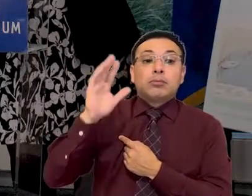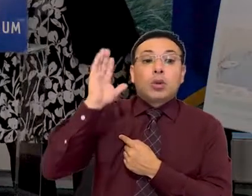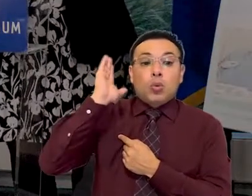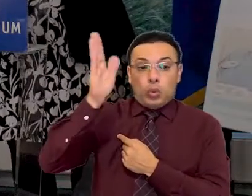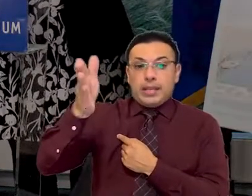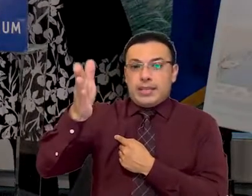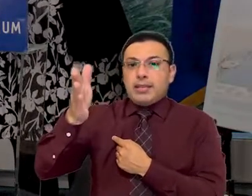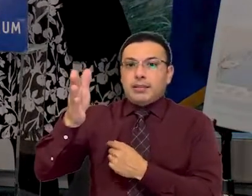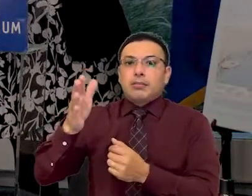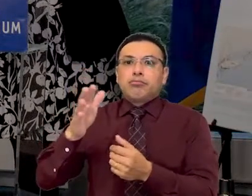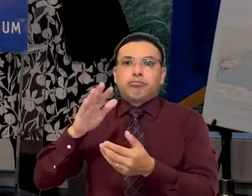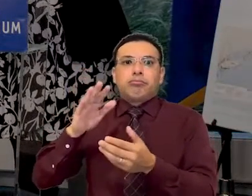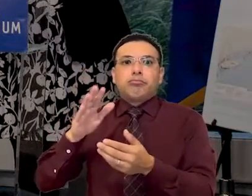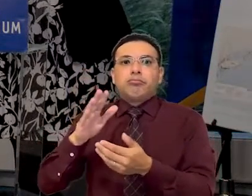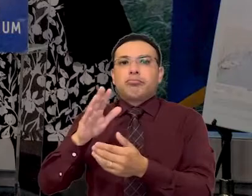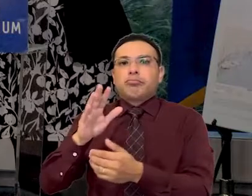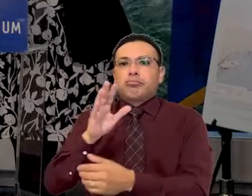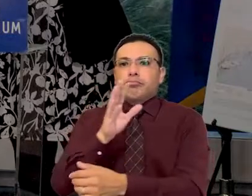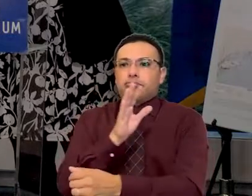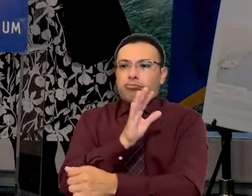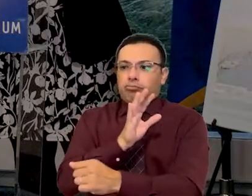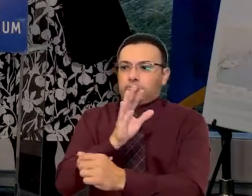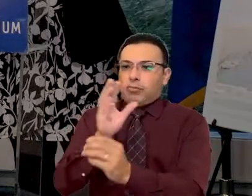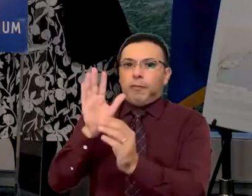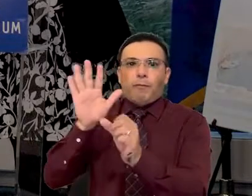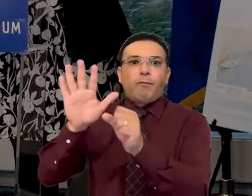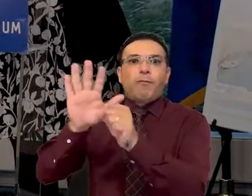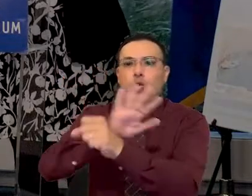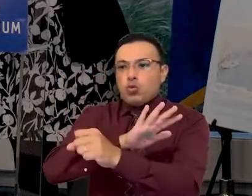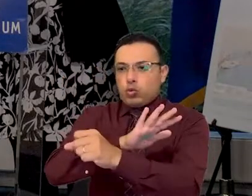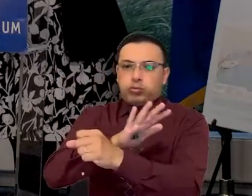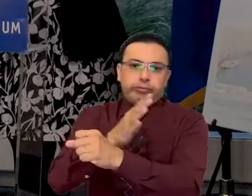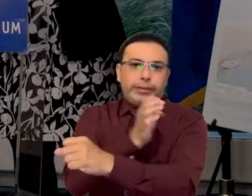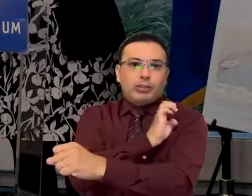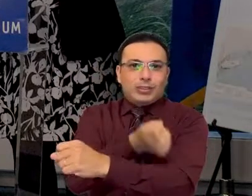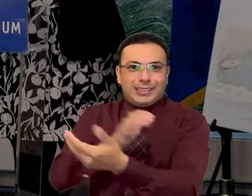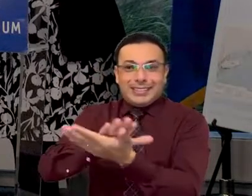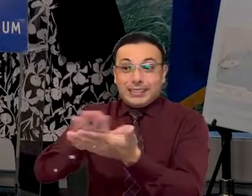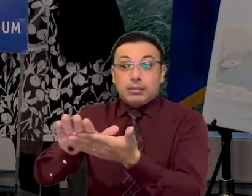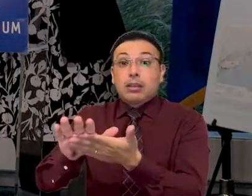say that that's 5 years earlier than we initially anticipated.